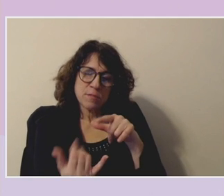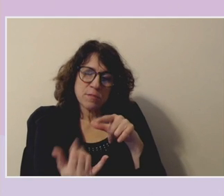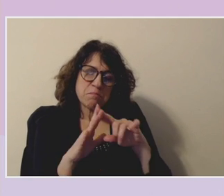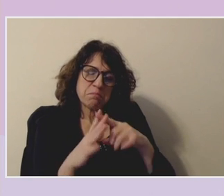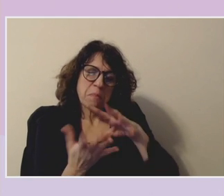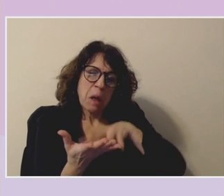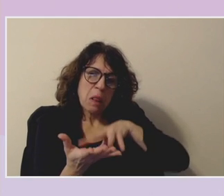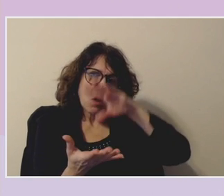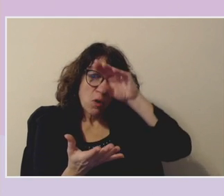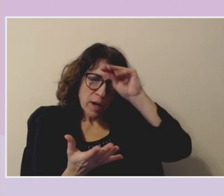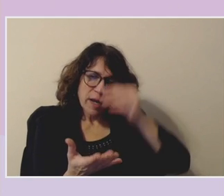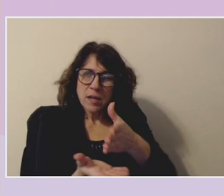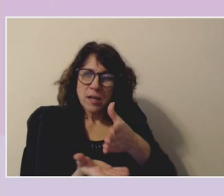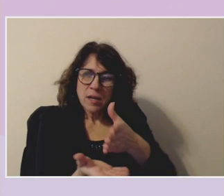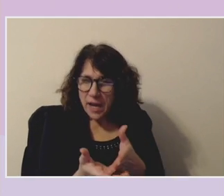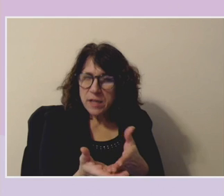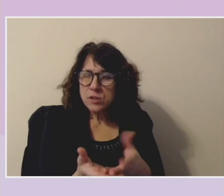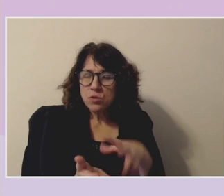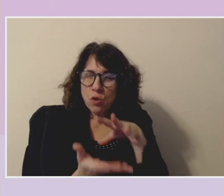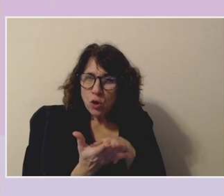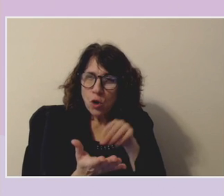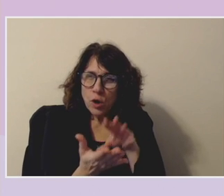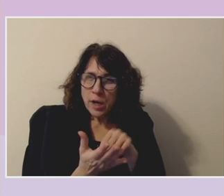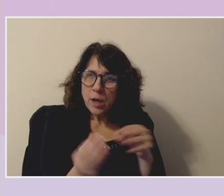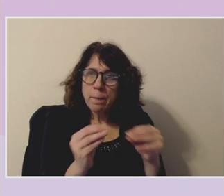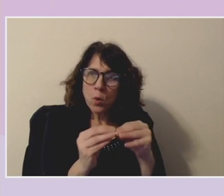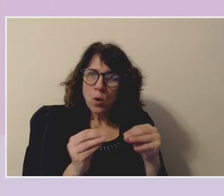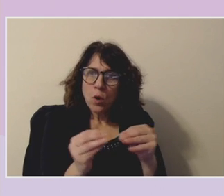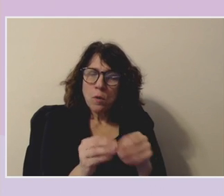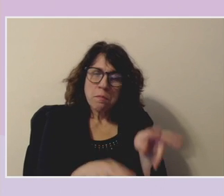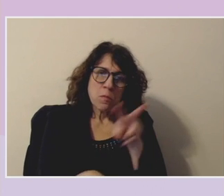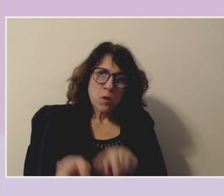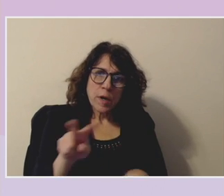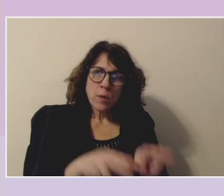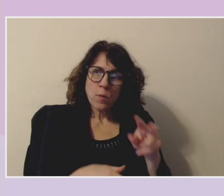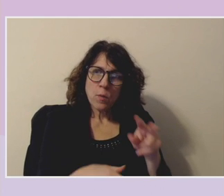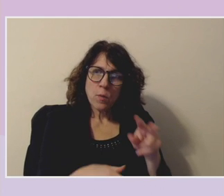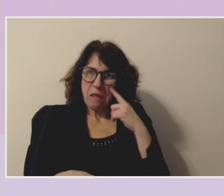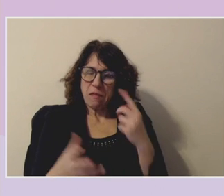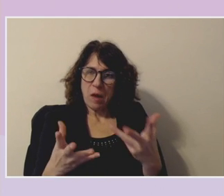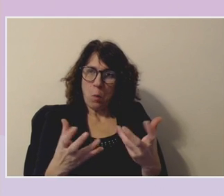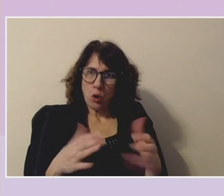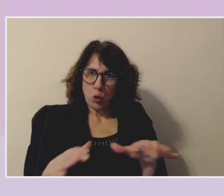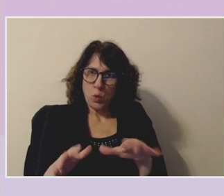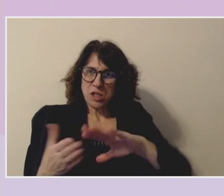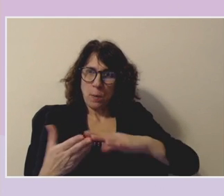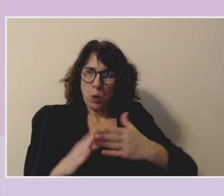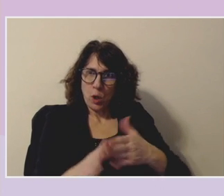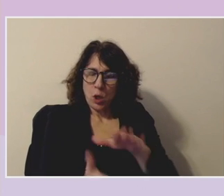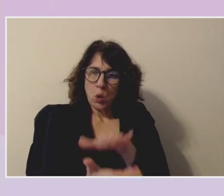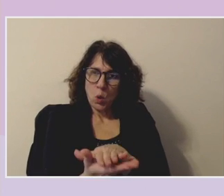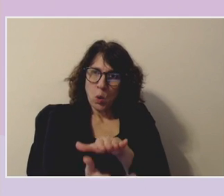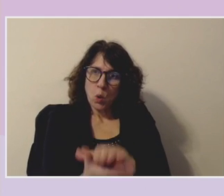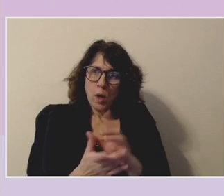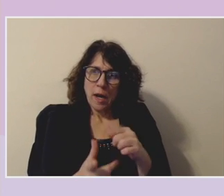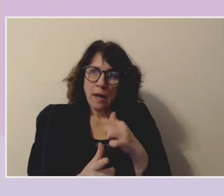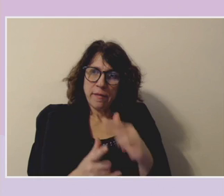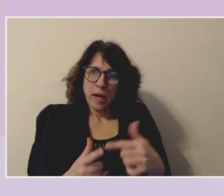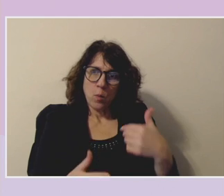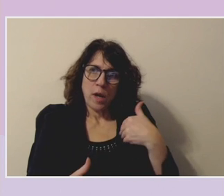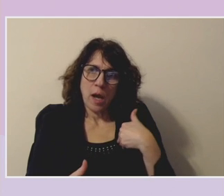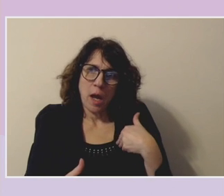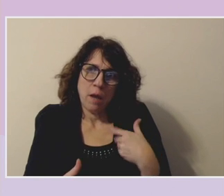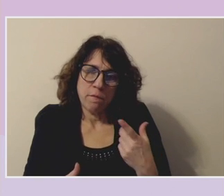They're learning more about it. They're looking at what they think they would want to do as a community school. And then once we have, matter of fact,